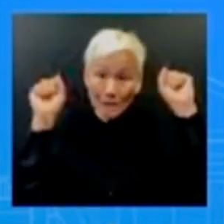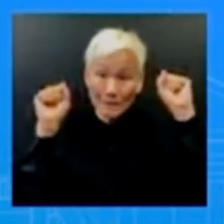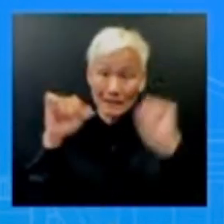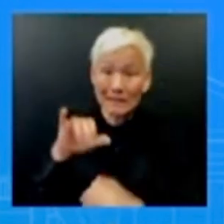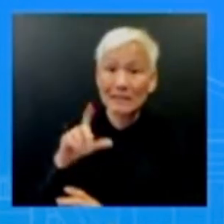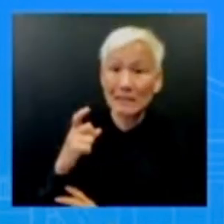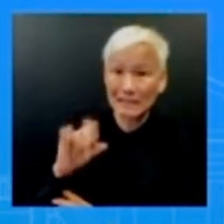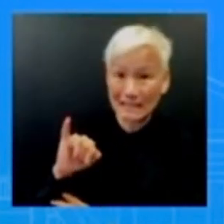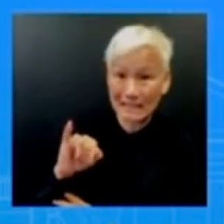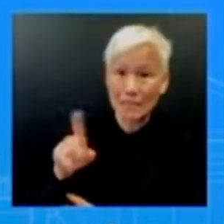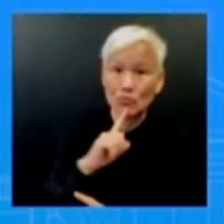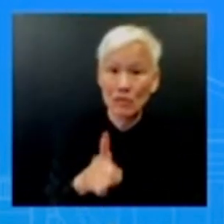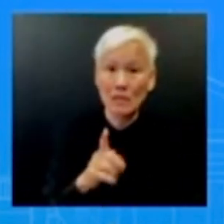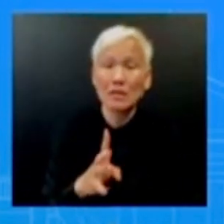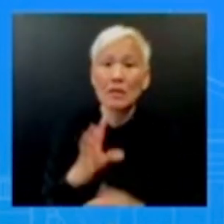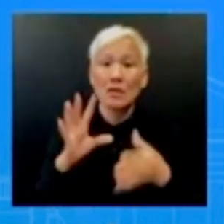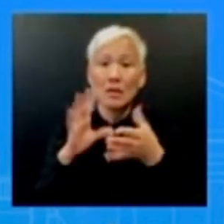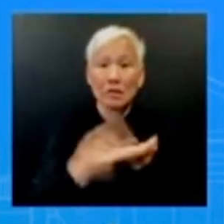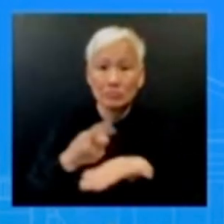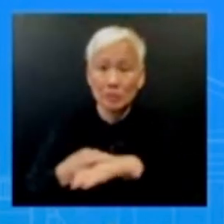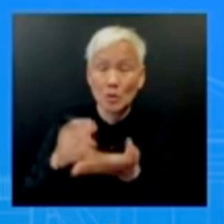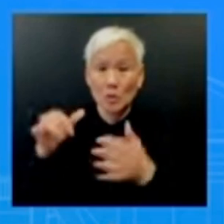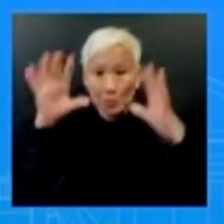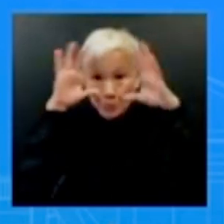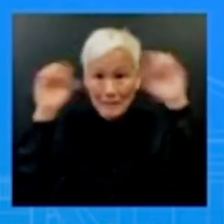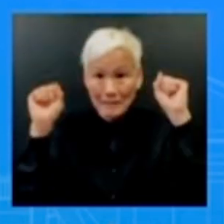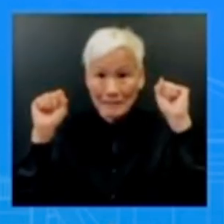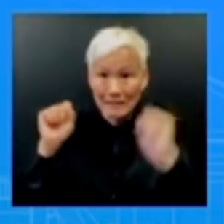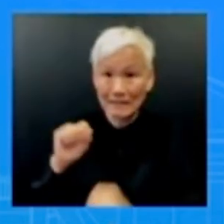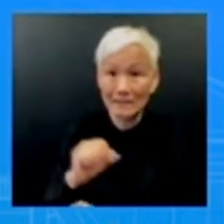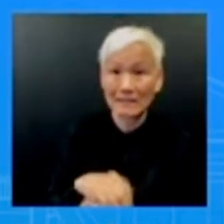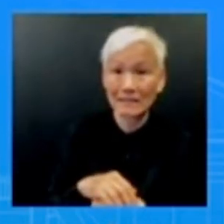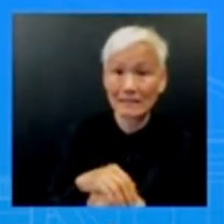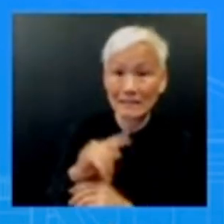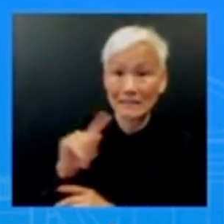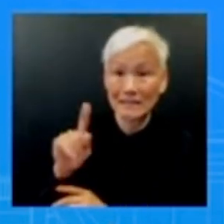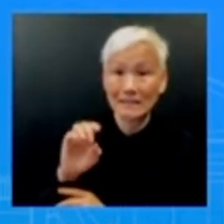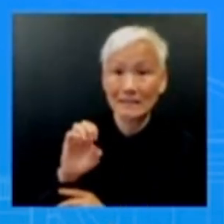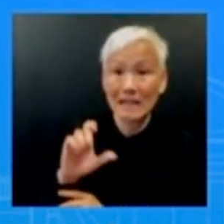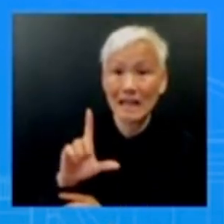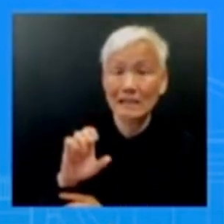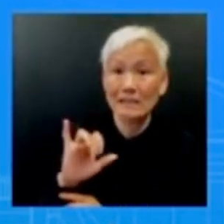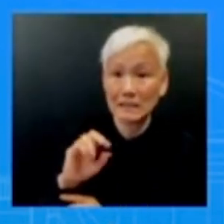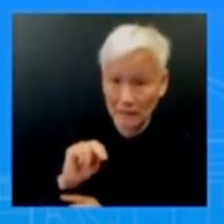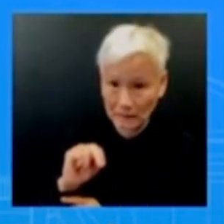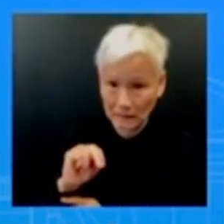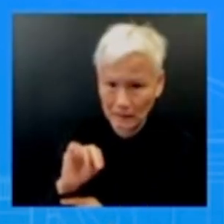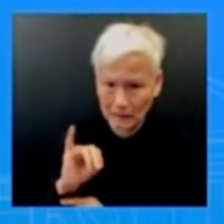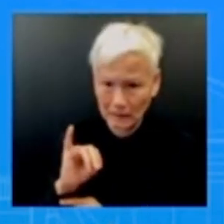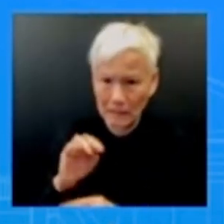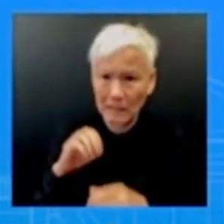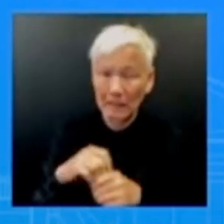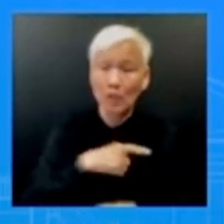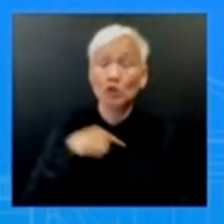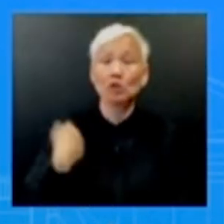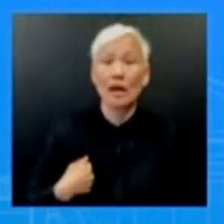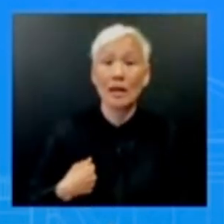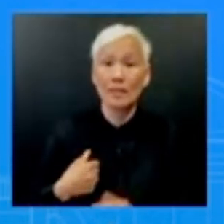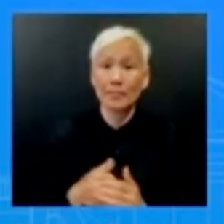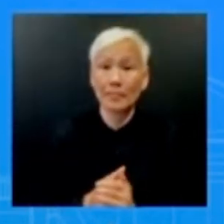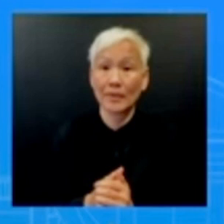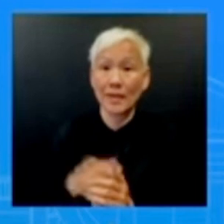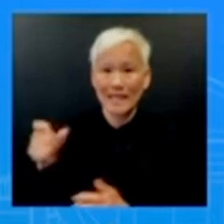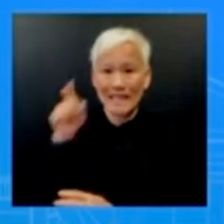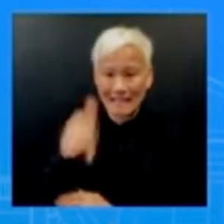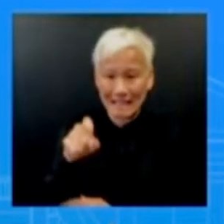done since Russia launched this invasion. Because China, quite frankly, we believe, should hear directly from the Ukrainians and not just